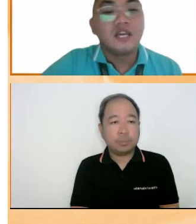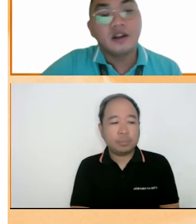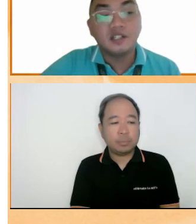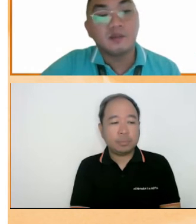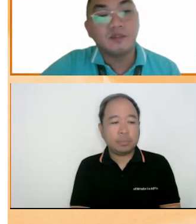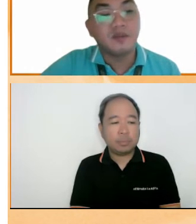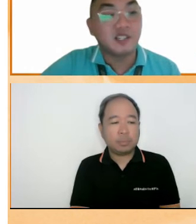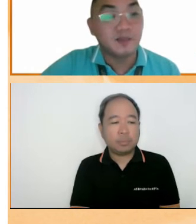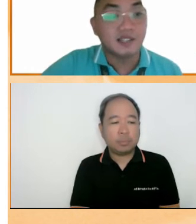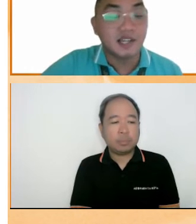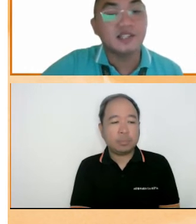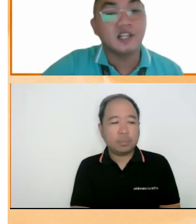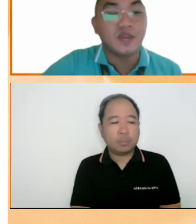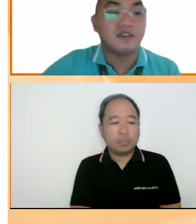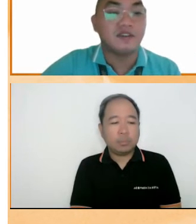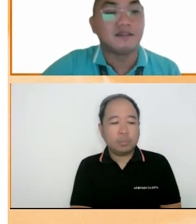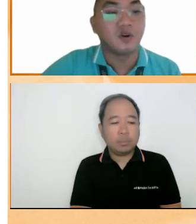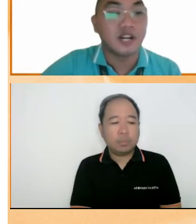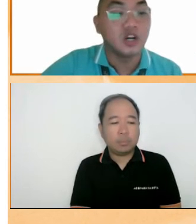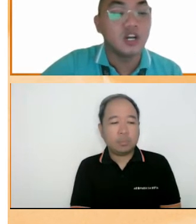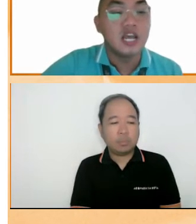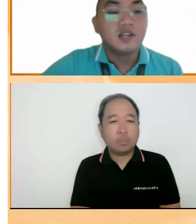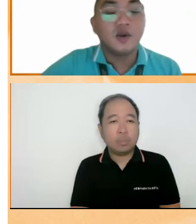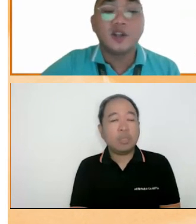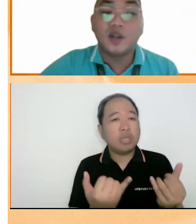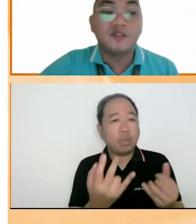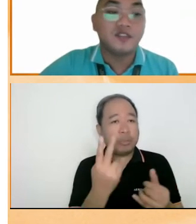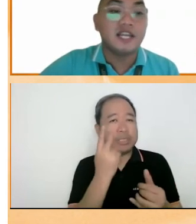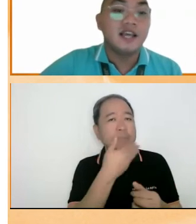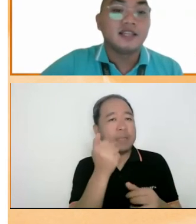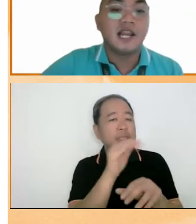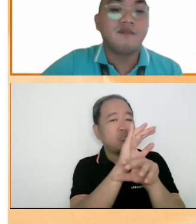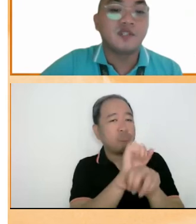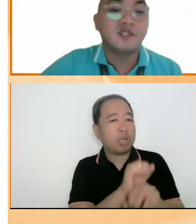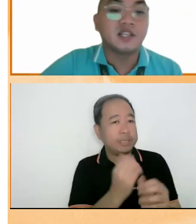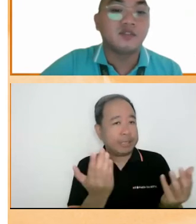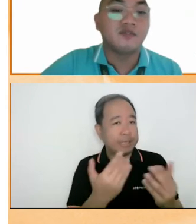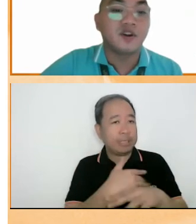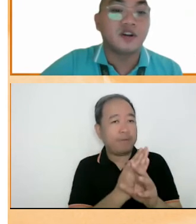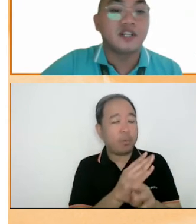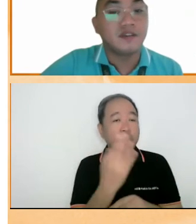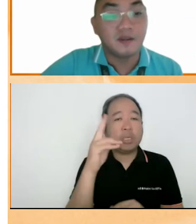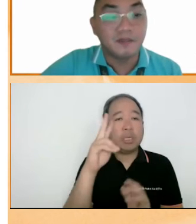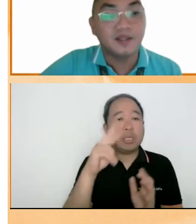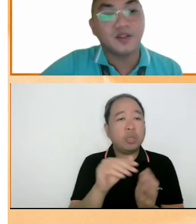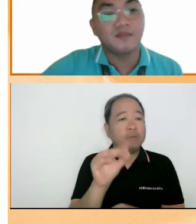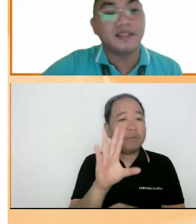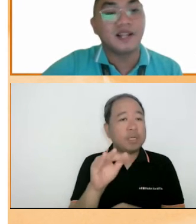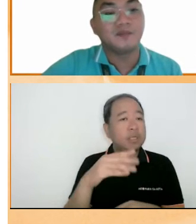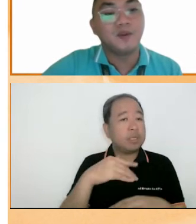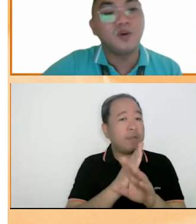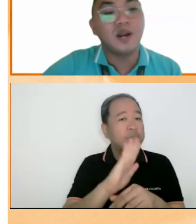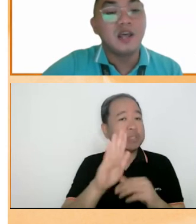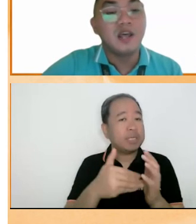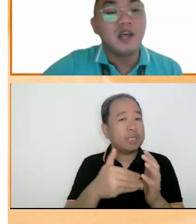So here are just some of the best practices that we have in Davao region. So in 2015, the Davao Center for Development, or the Mental